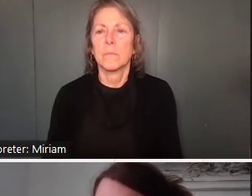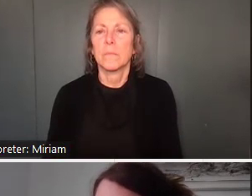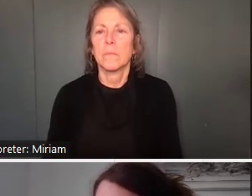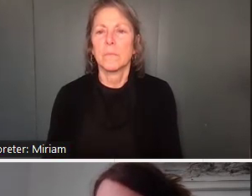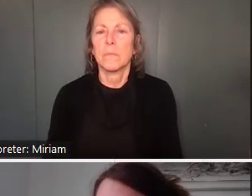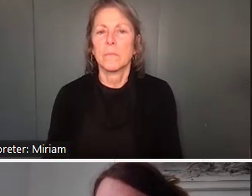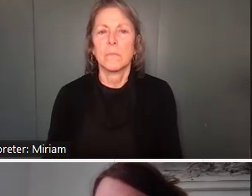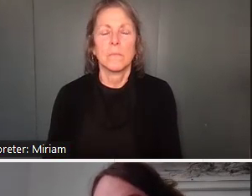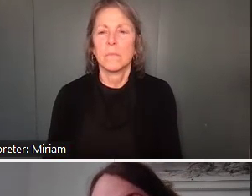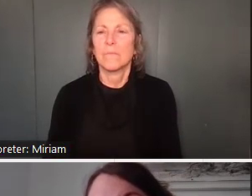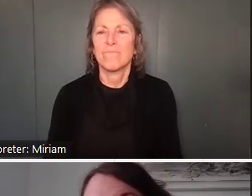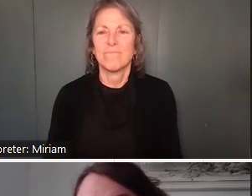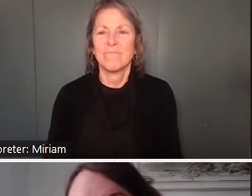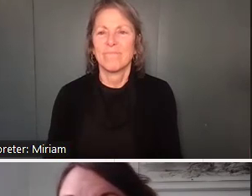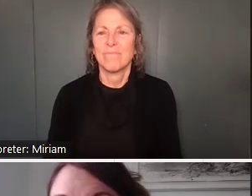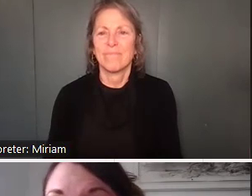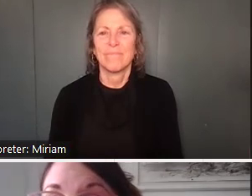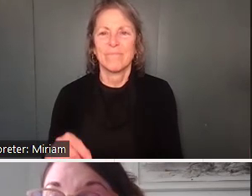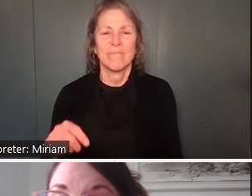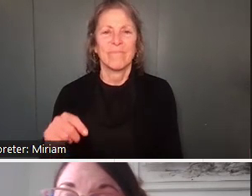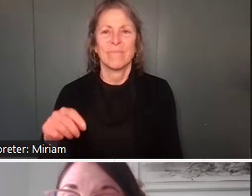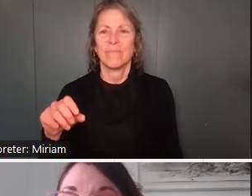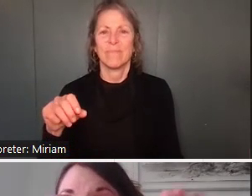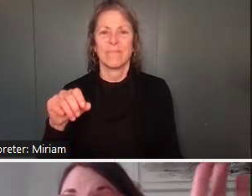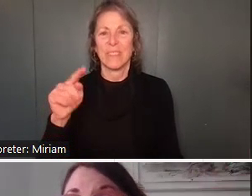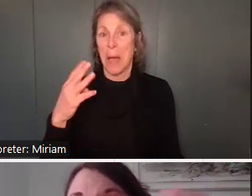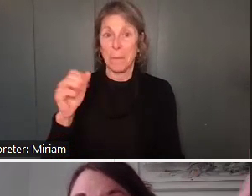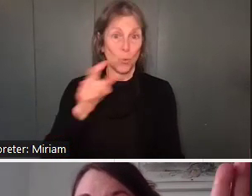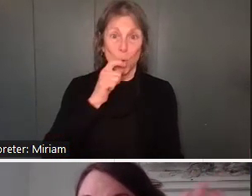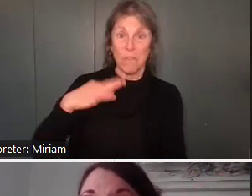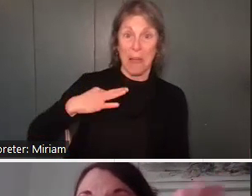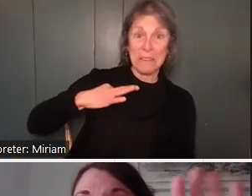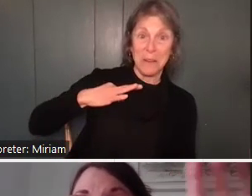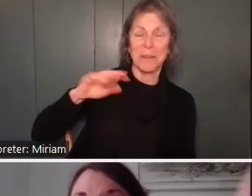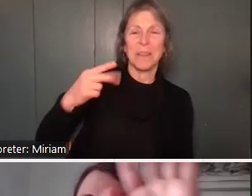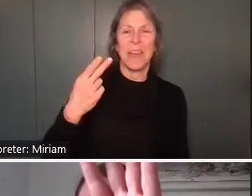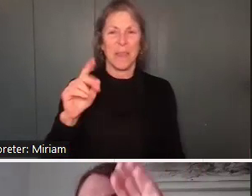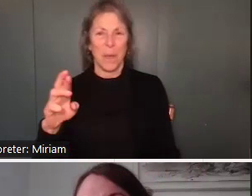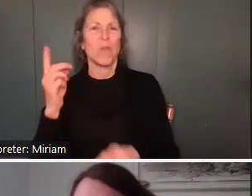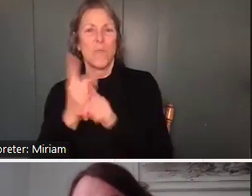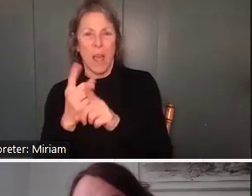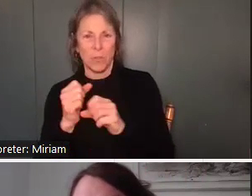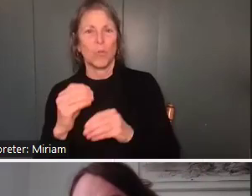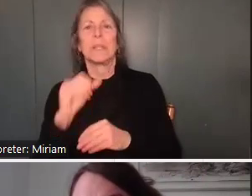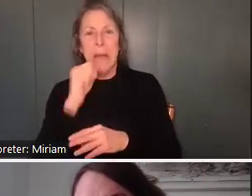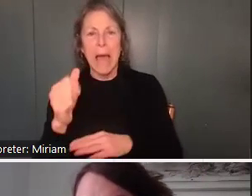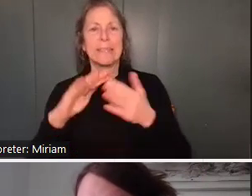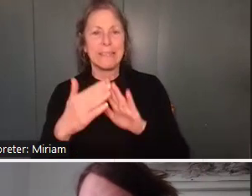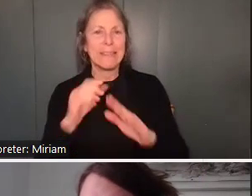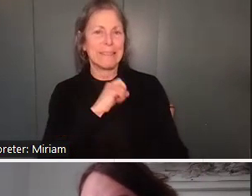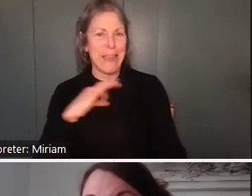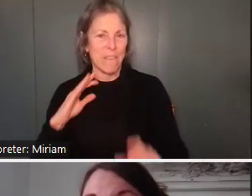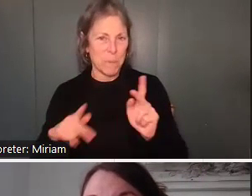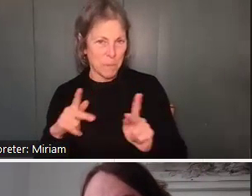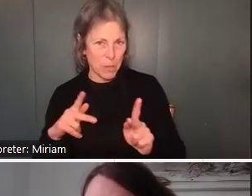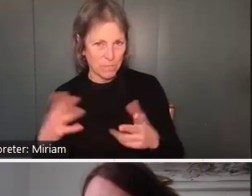so of Is the anybody gonna volunteer? yeah, I was just gonna say so for the non-city staff people on this Yeah, call.